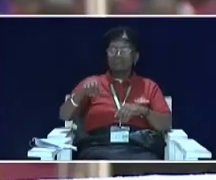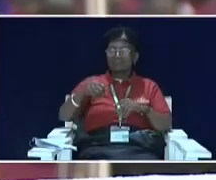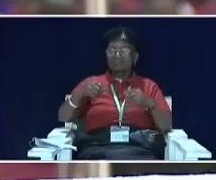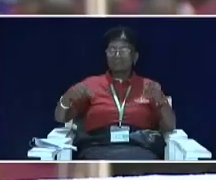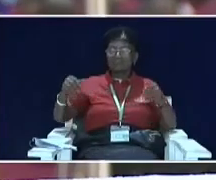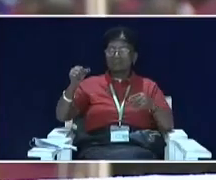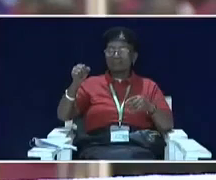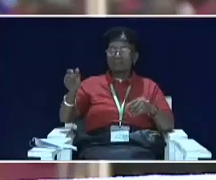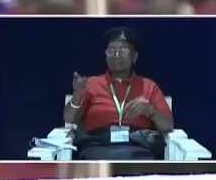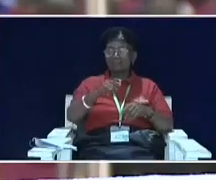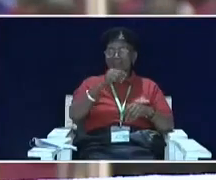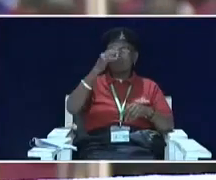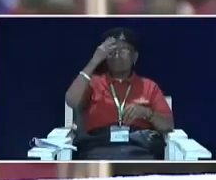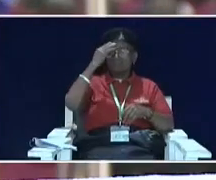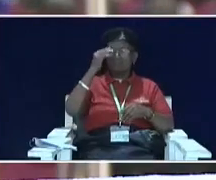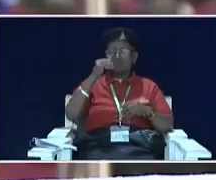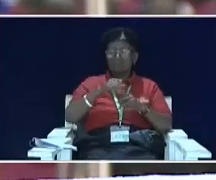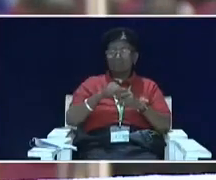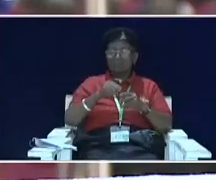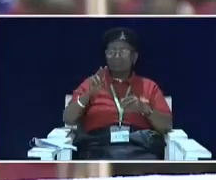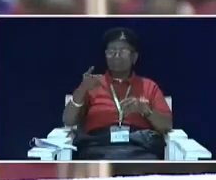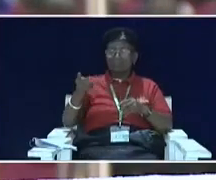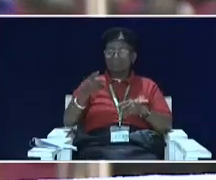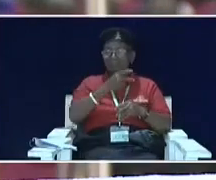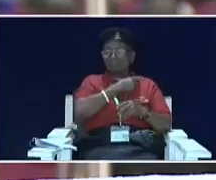You know, in 2 Kings chapter 1,